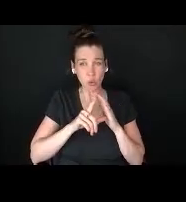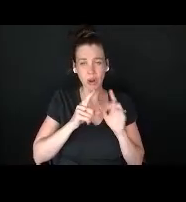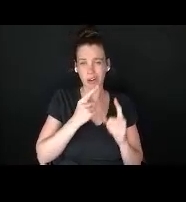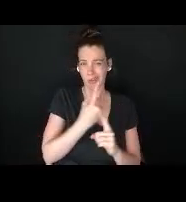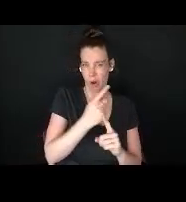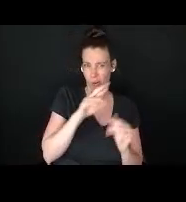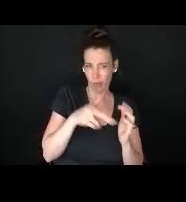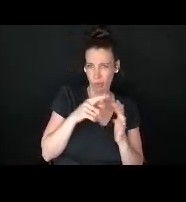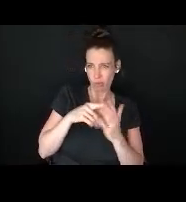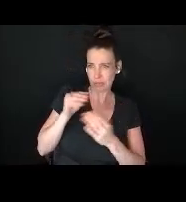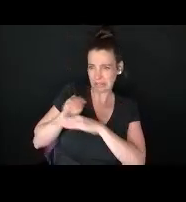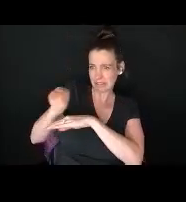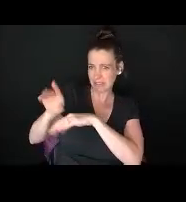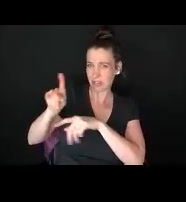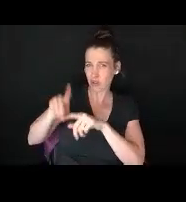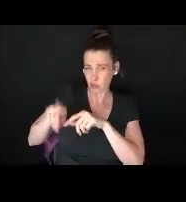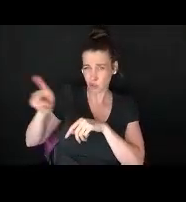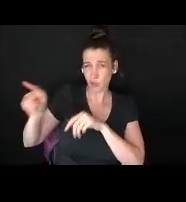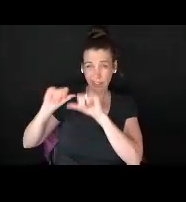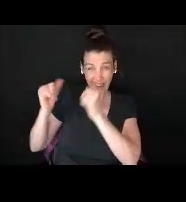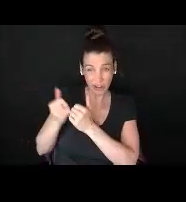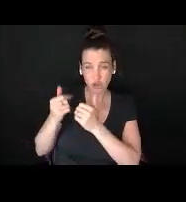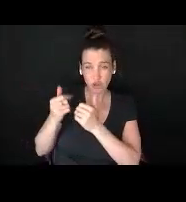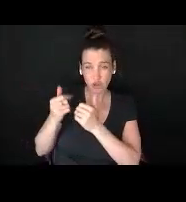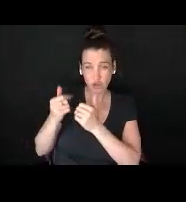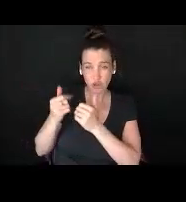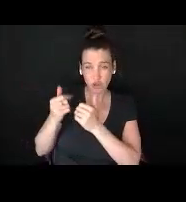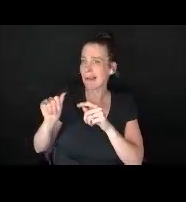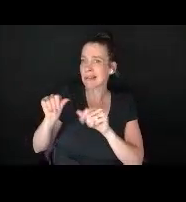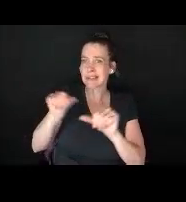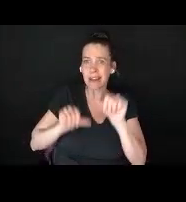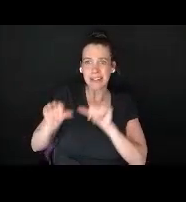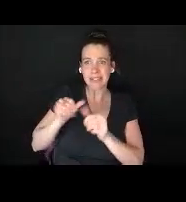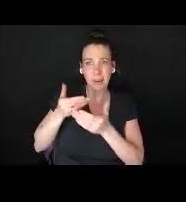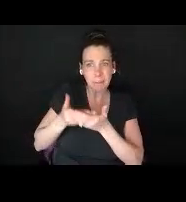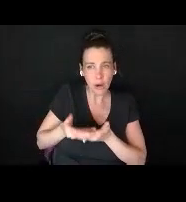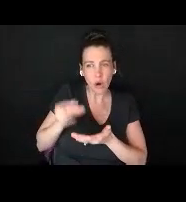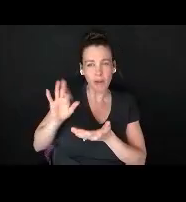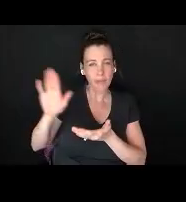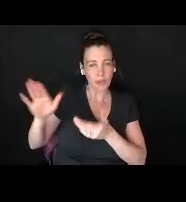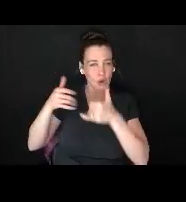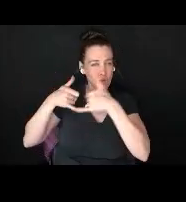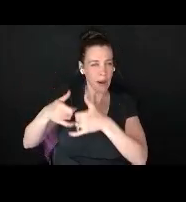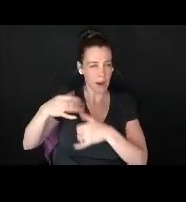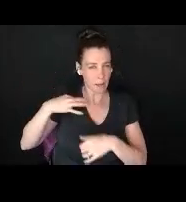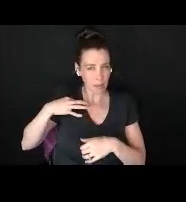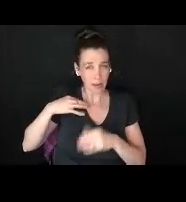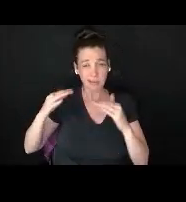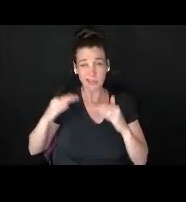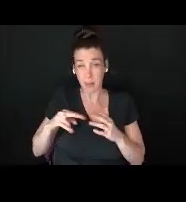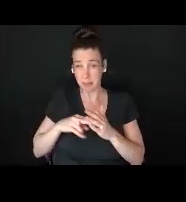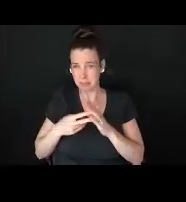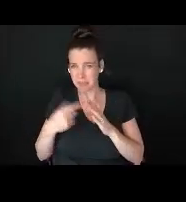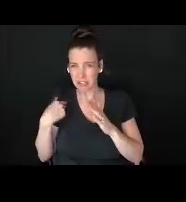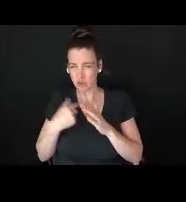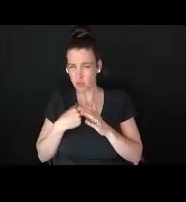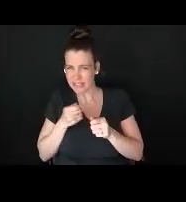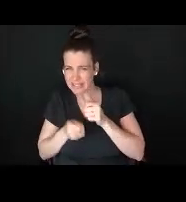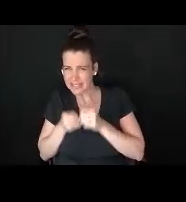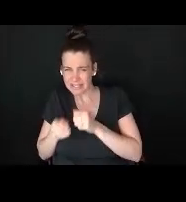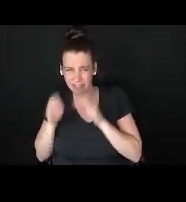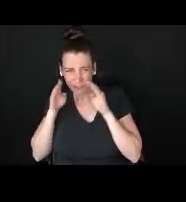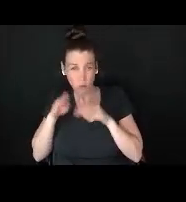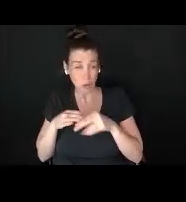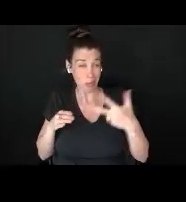regarding the scientific merit of submitted applications, reframe the criteria to focus reviewers on three key questions,